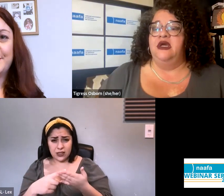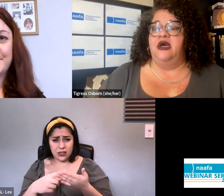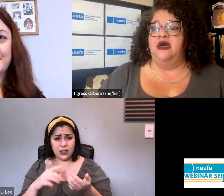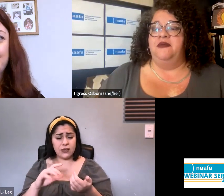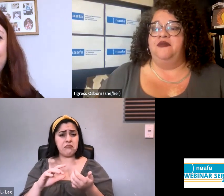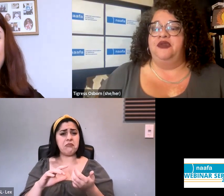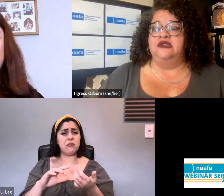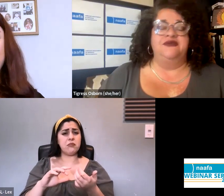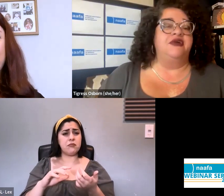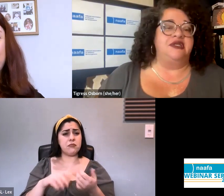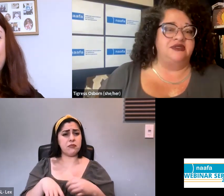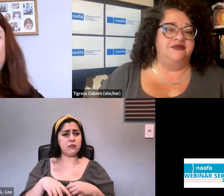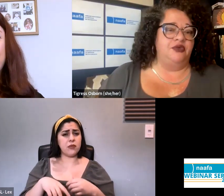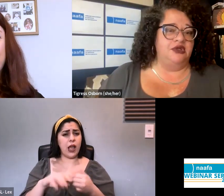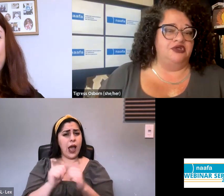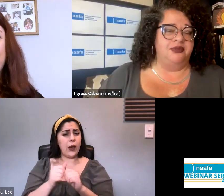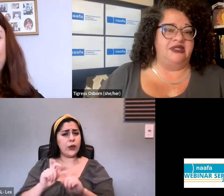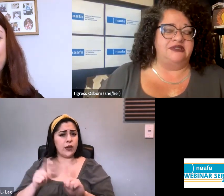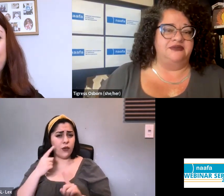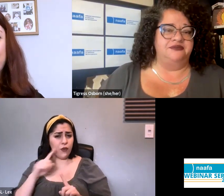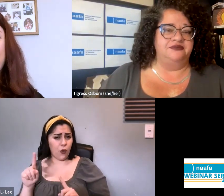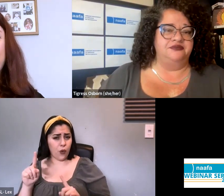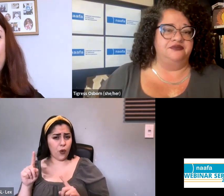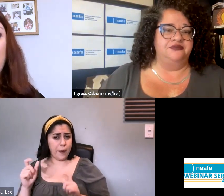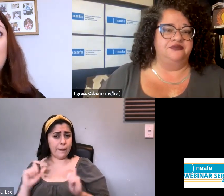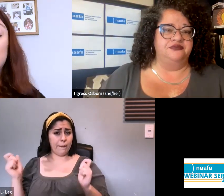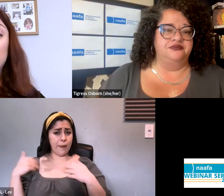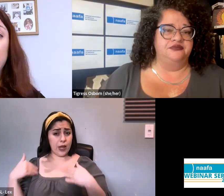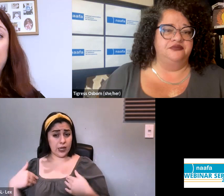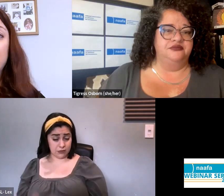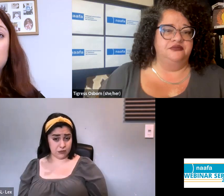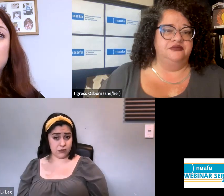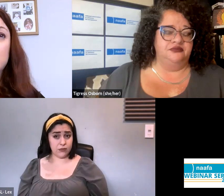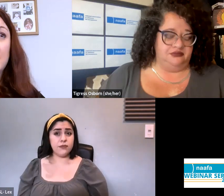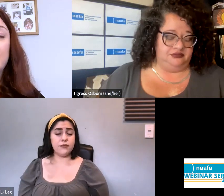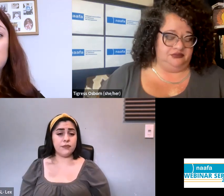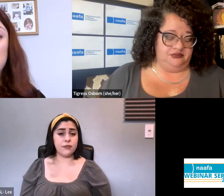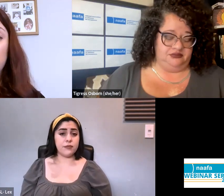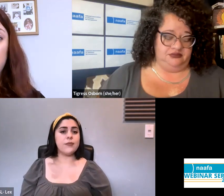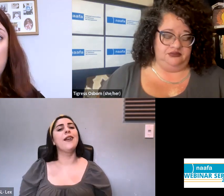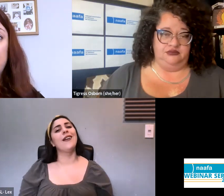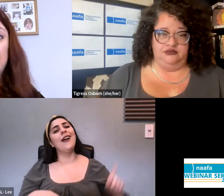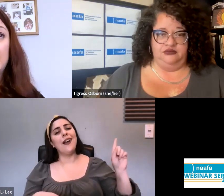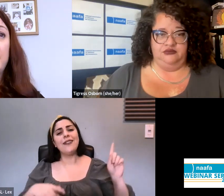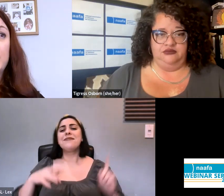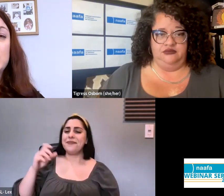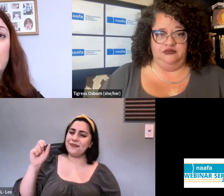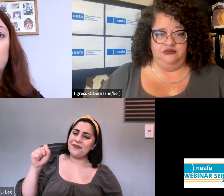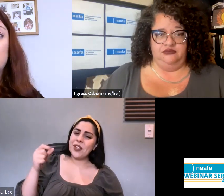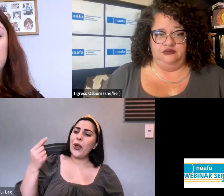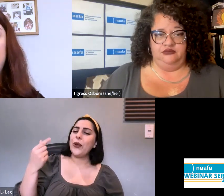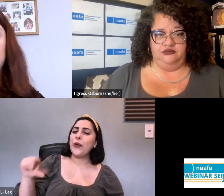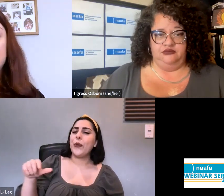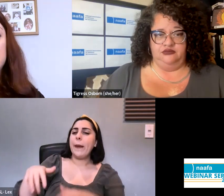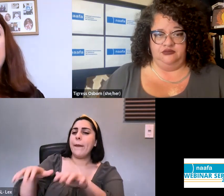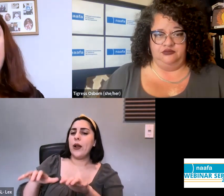be different for larger bodies? So green burials, usually there's no embalming, there's